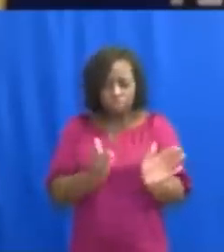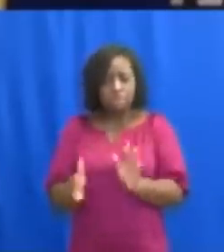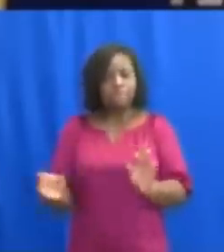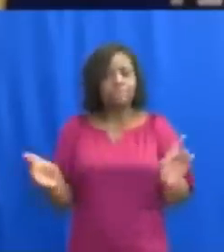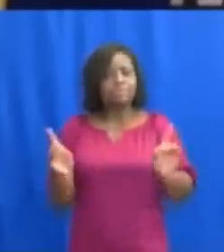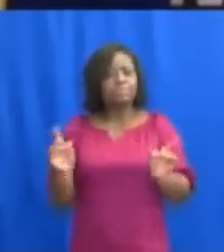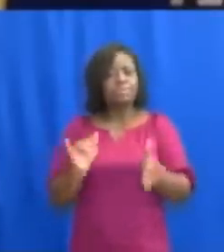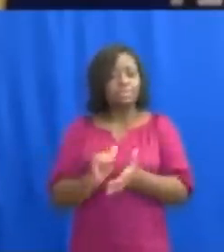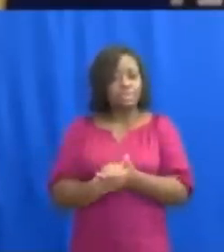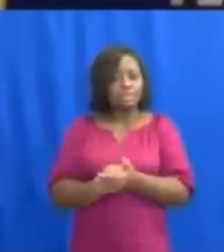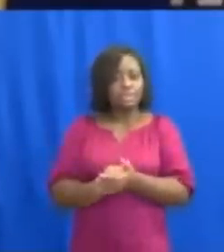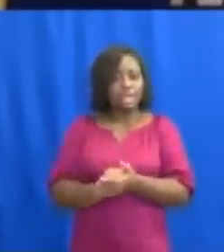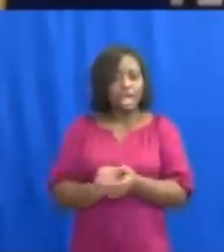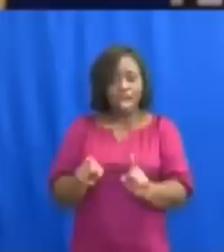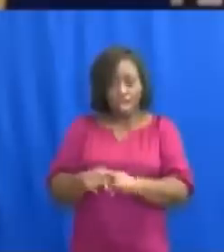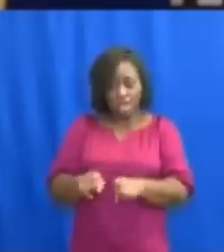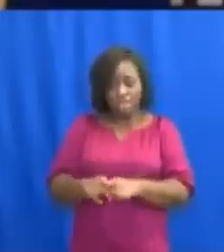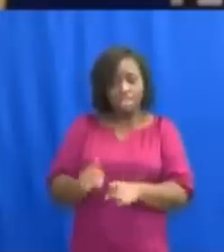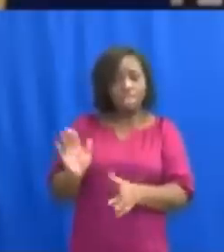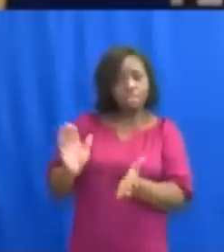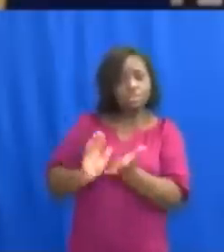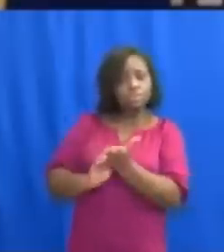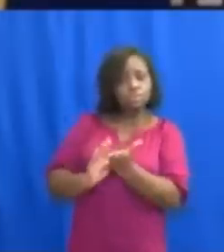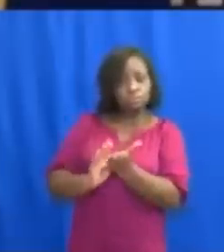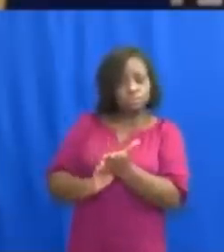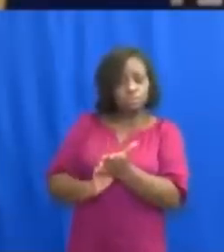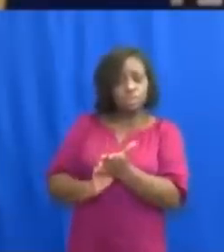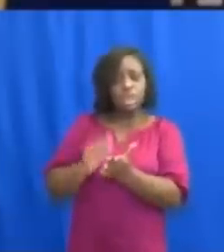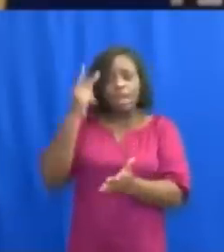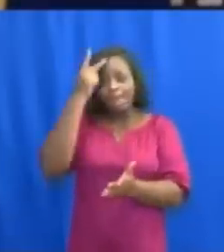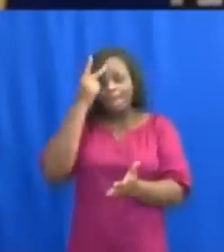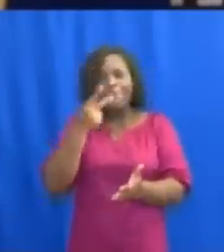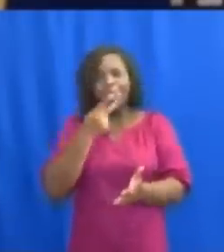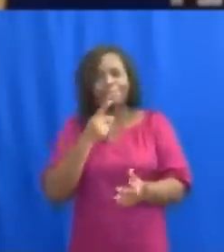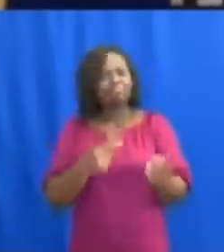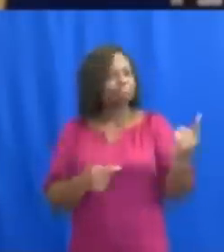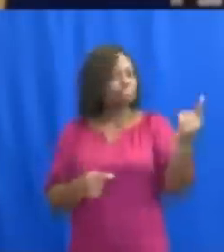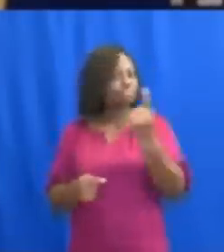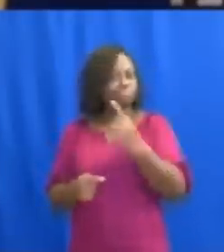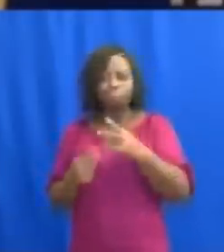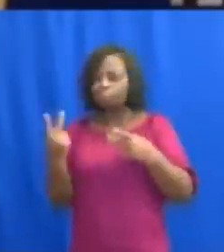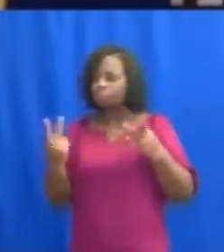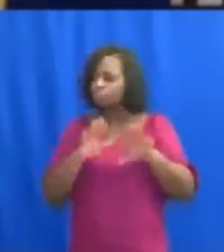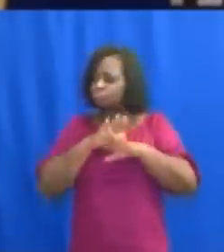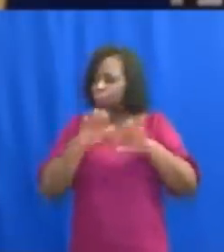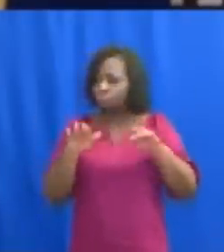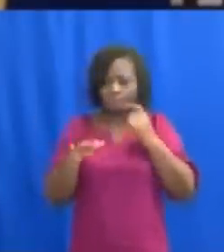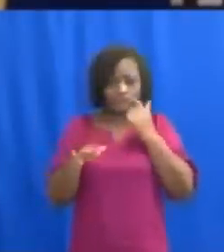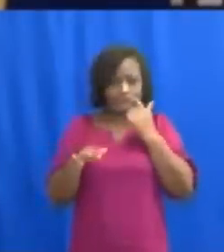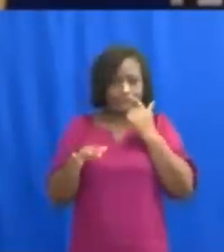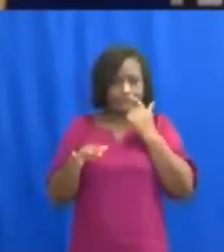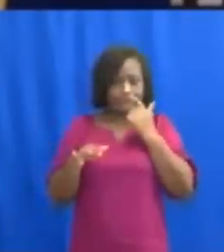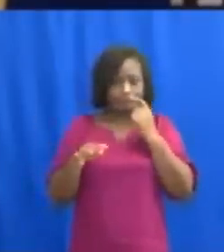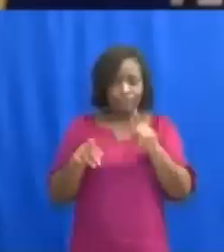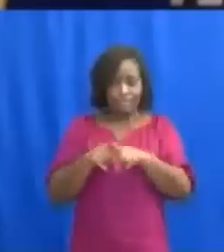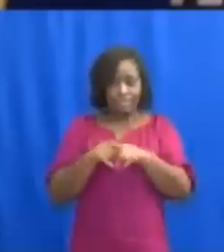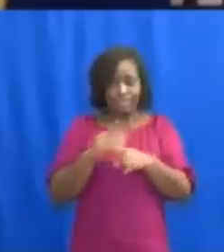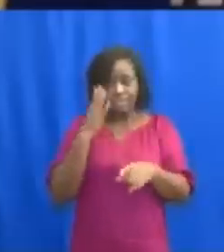sɛ mmerɛ a wɔne wɔ school no awofoɔ ntumi nkɔsra wɔn ma ɛwɔ wɔn da